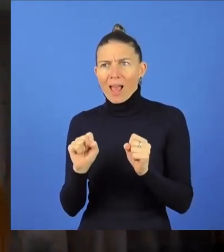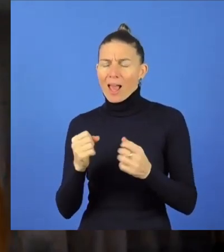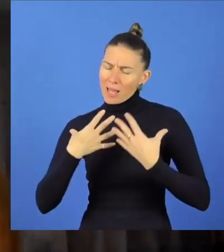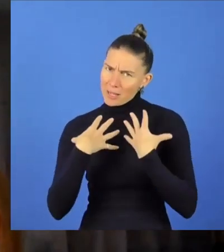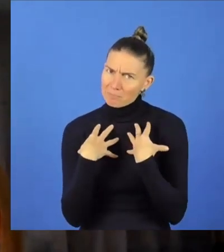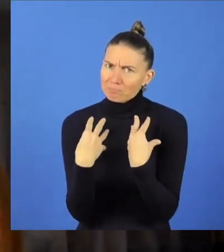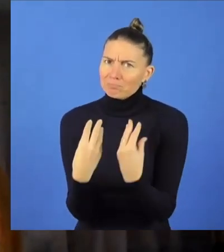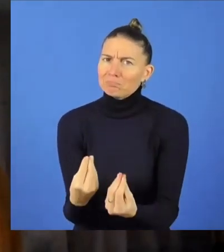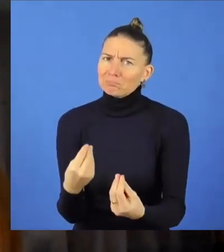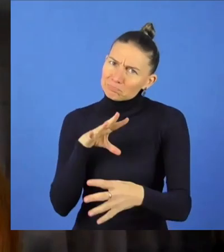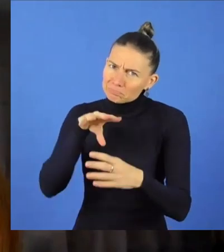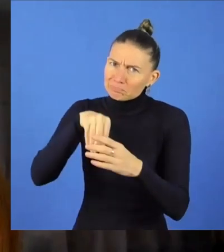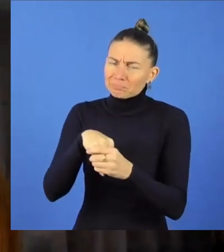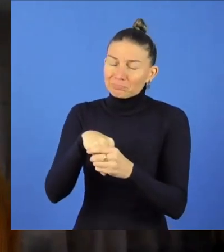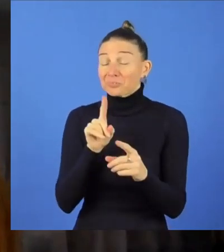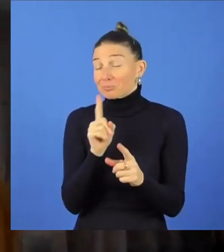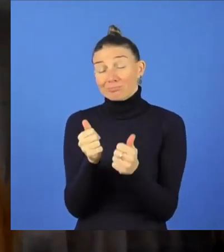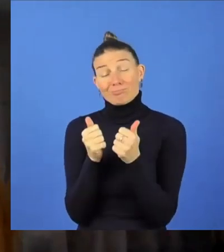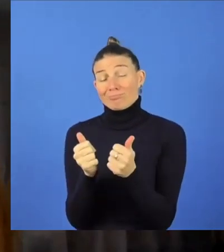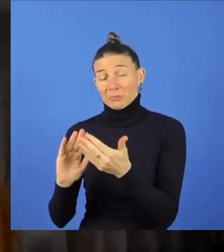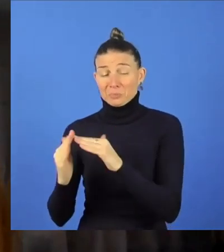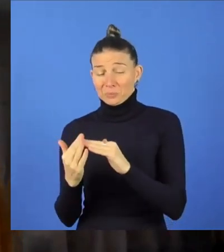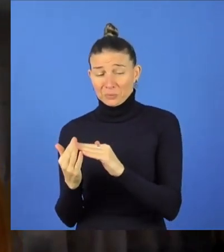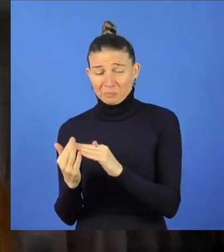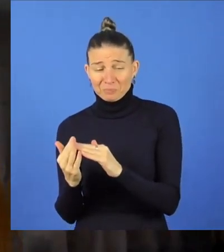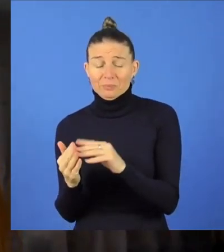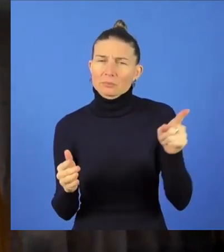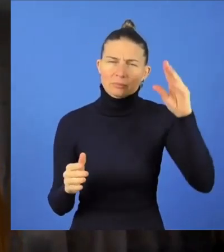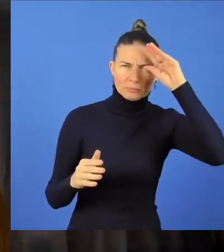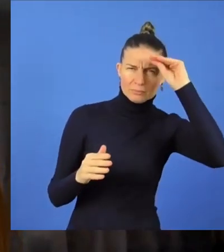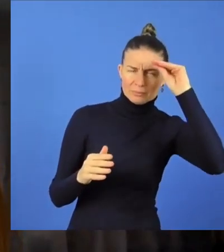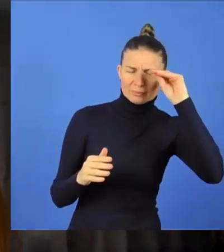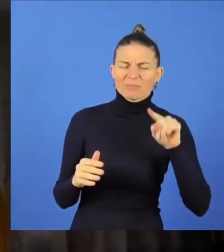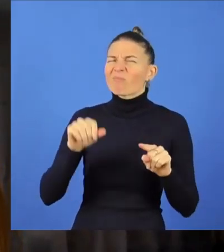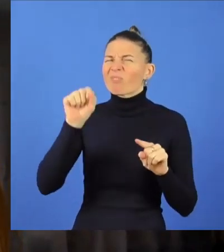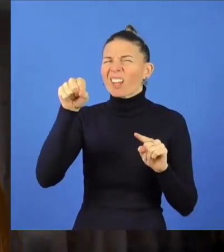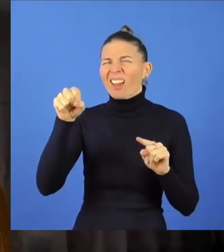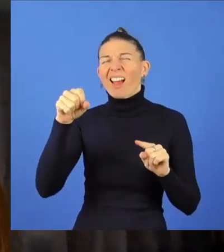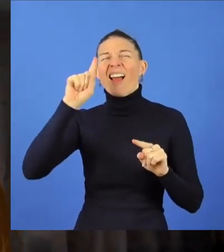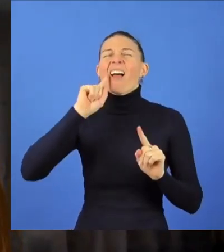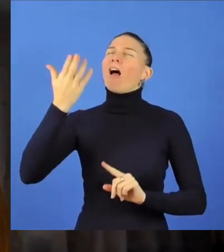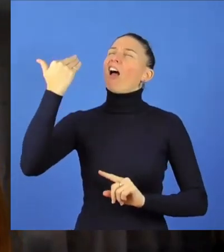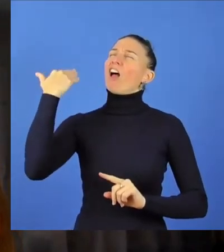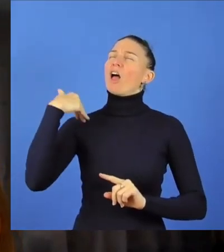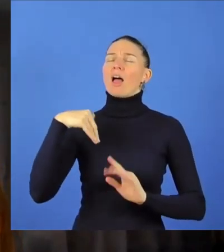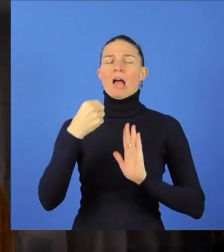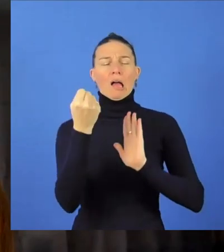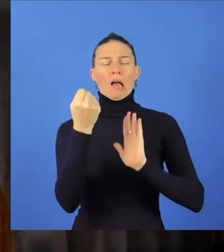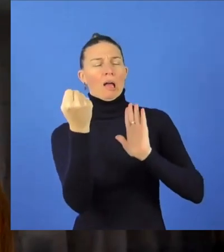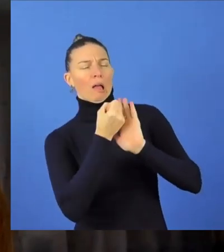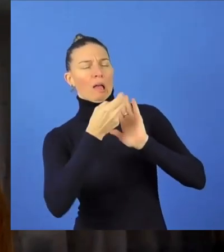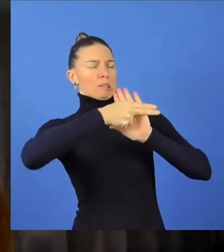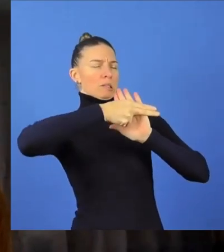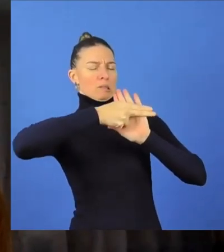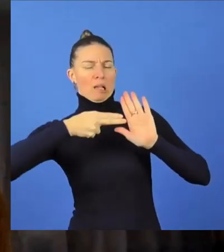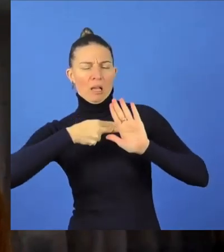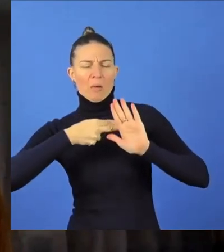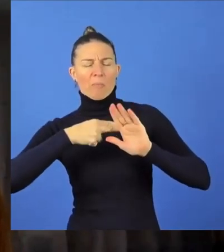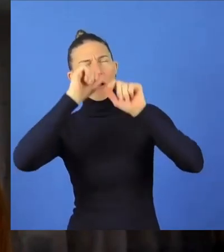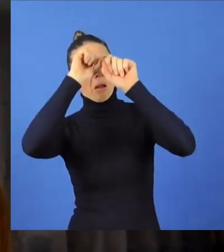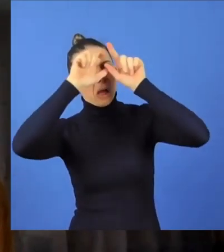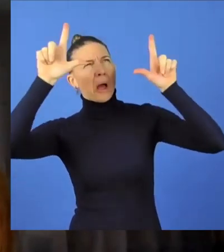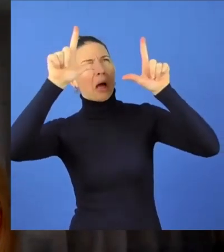I'd say. Mm-hmm. Yeah. And it's nothing like the stereotype we had in earlier years, I think. No, it's not like you